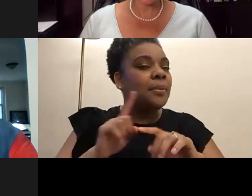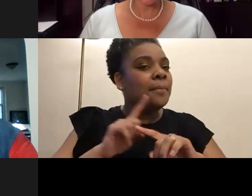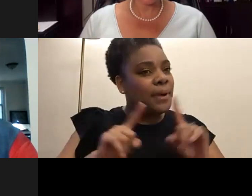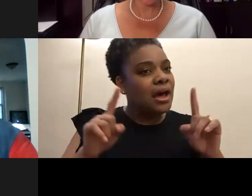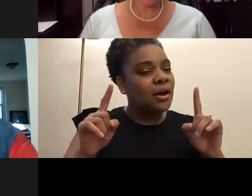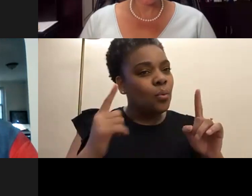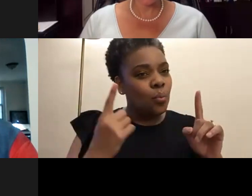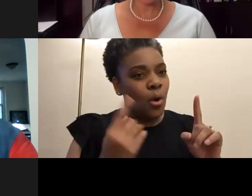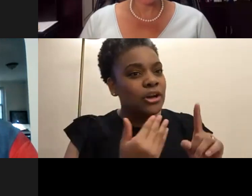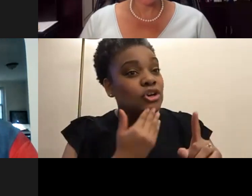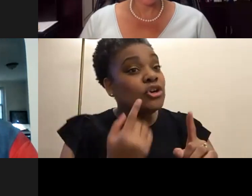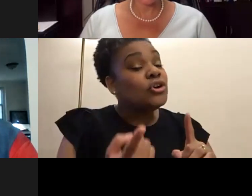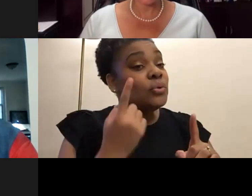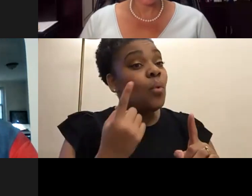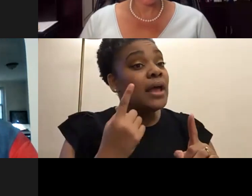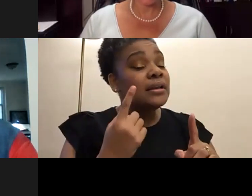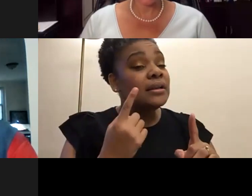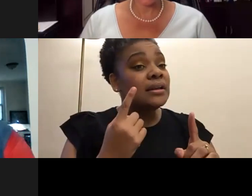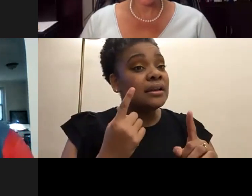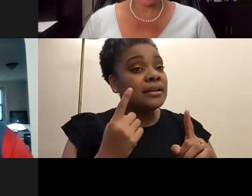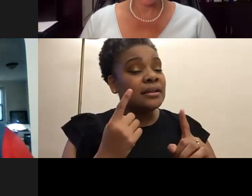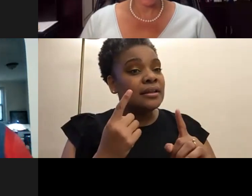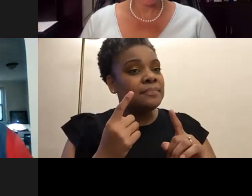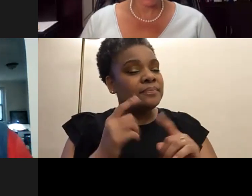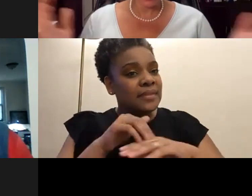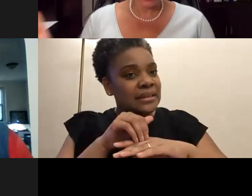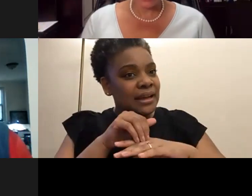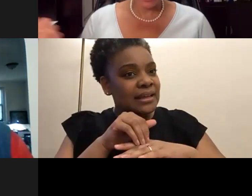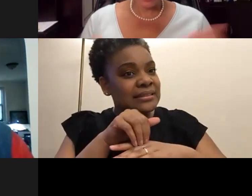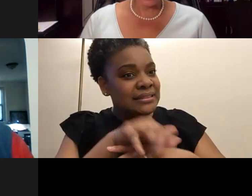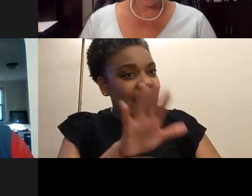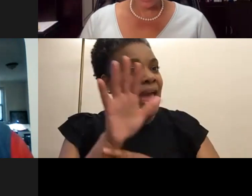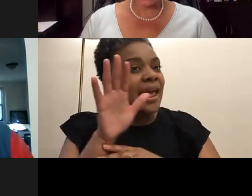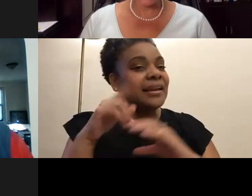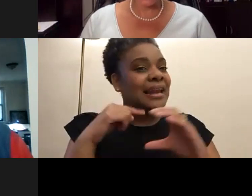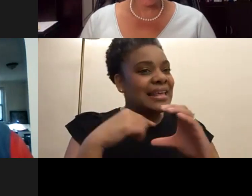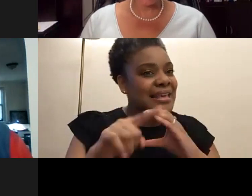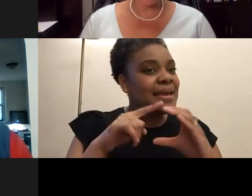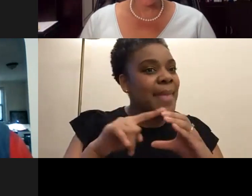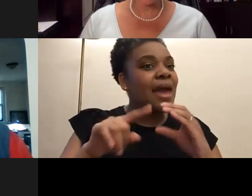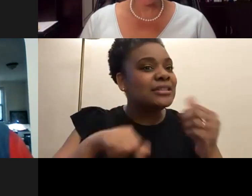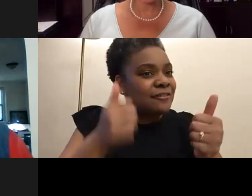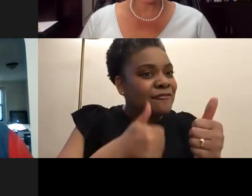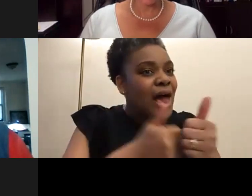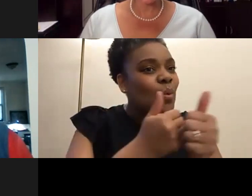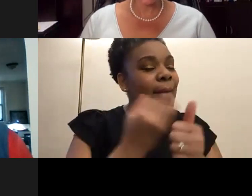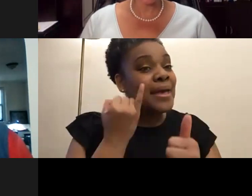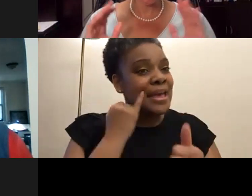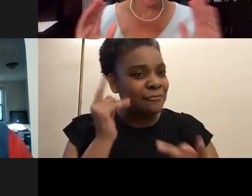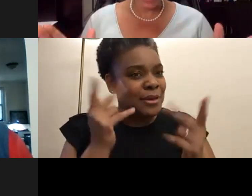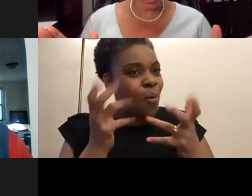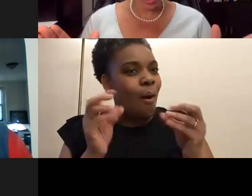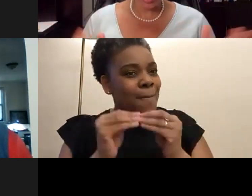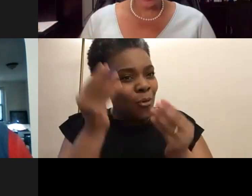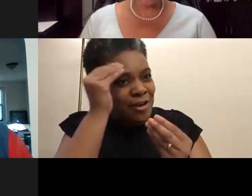one to, like, maybe have a follow-up email sent out to participants about where to get information, because I think, at the end of the day, we're encouraging you all to get vaccinated, so we